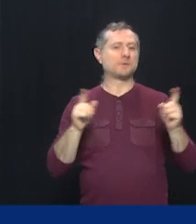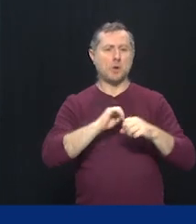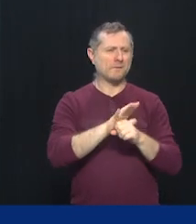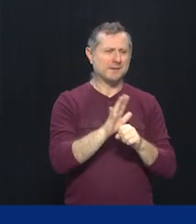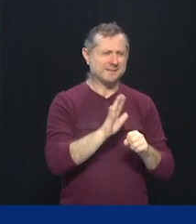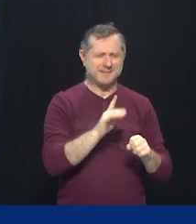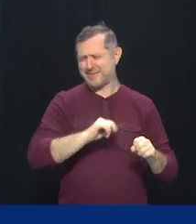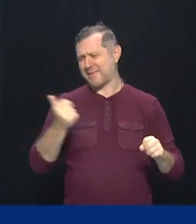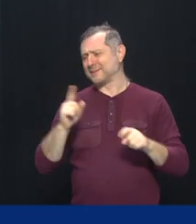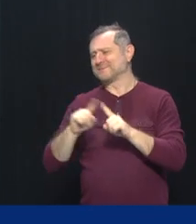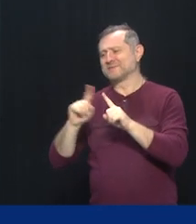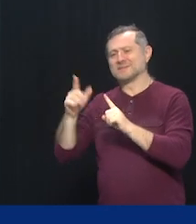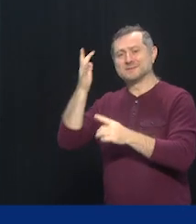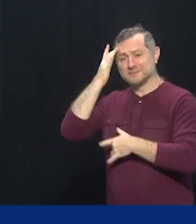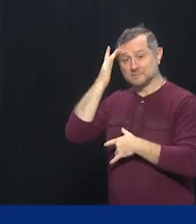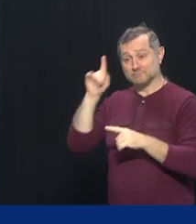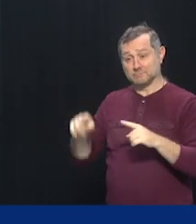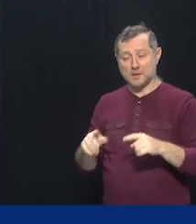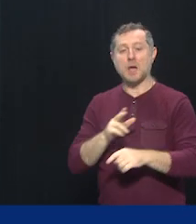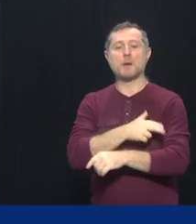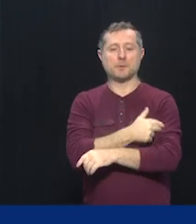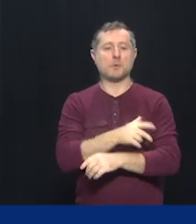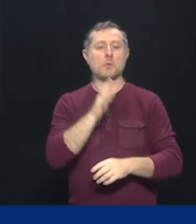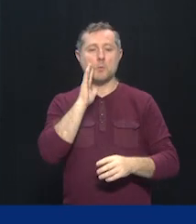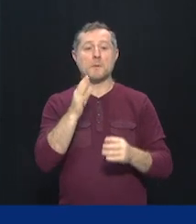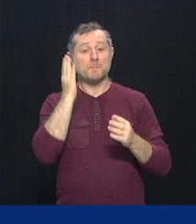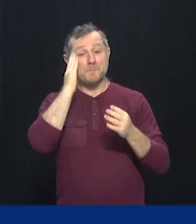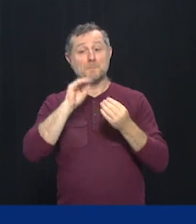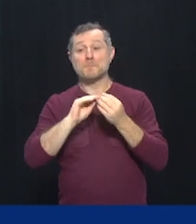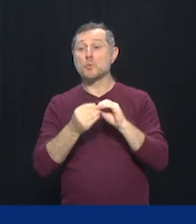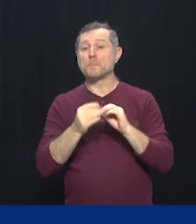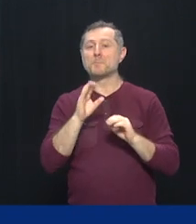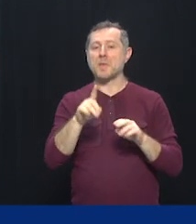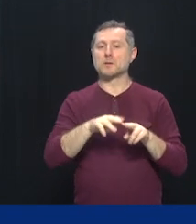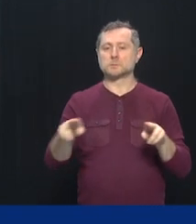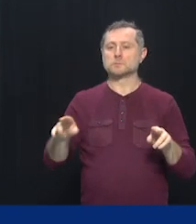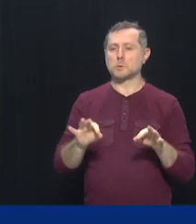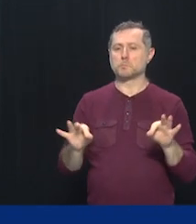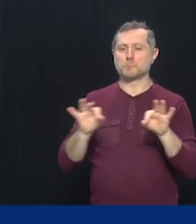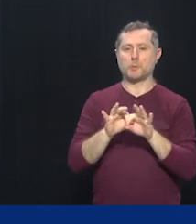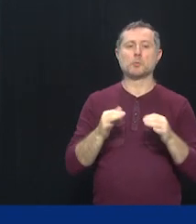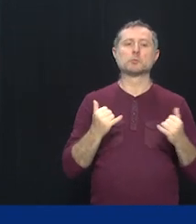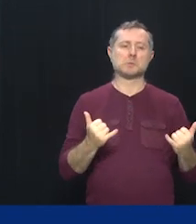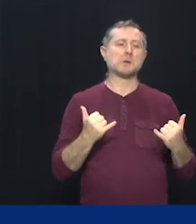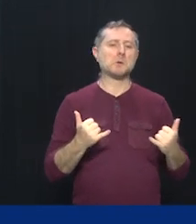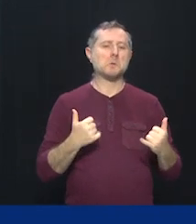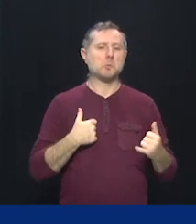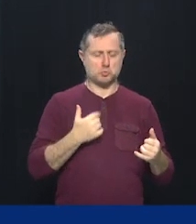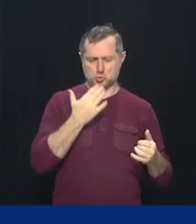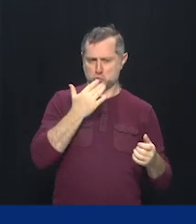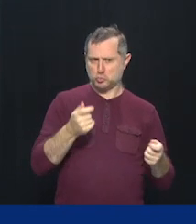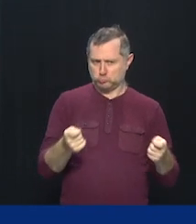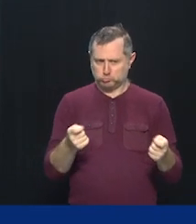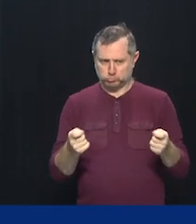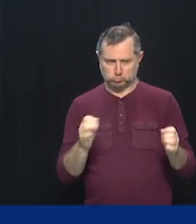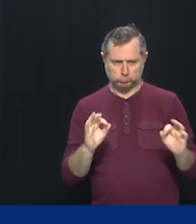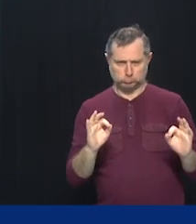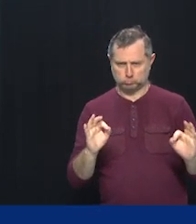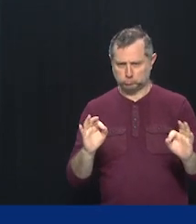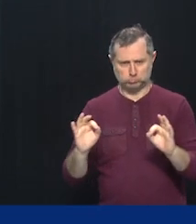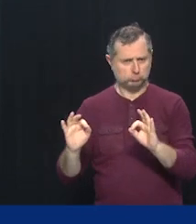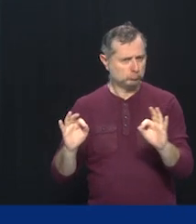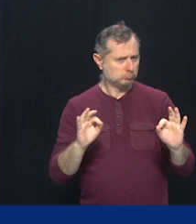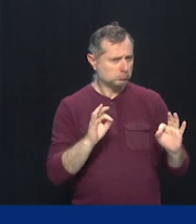So the bed capacity is very, very important, and right now we are in good shape. But the hospitals are filled up with the